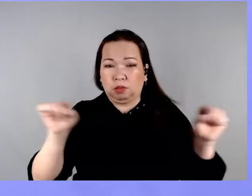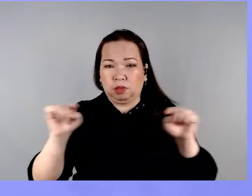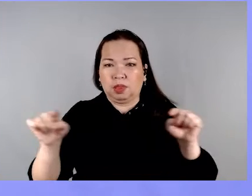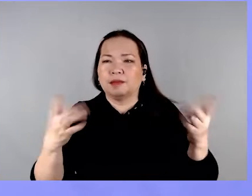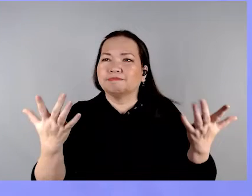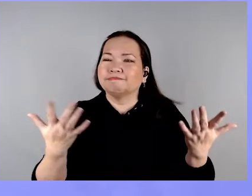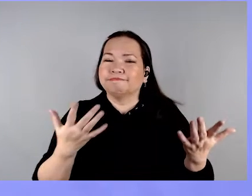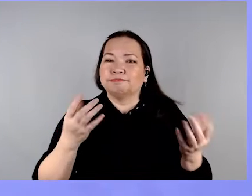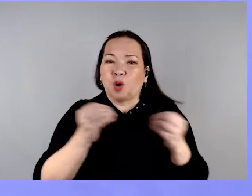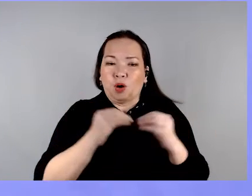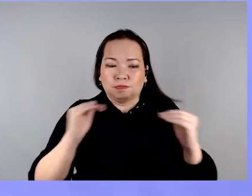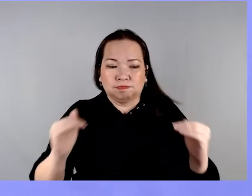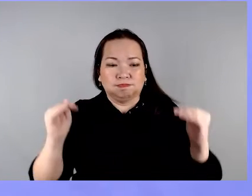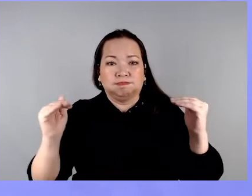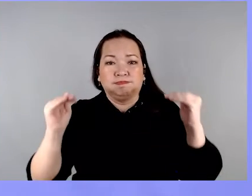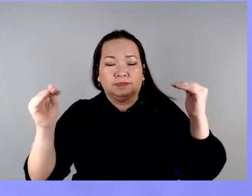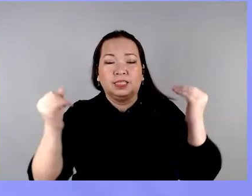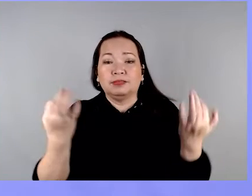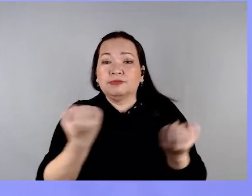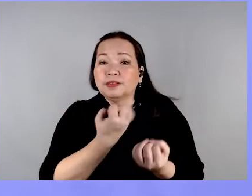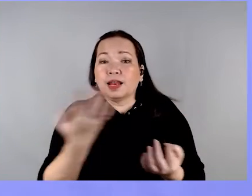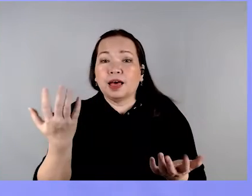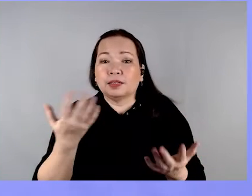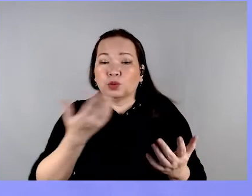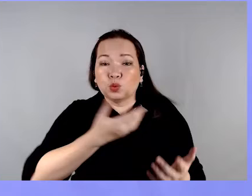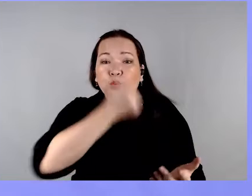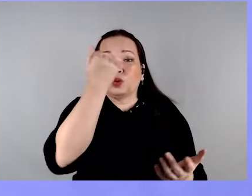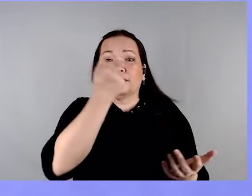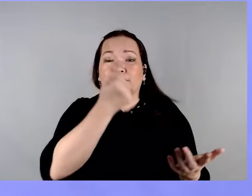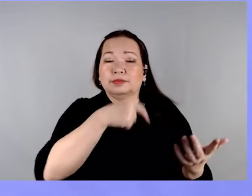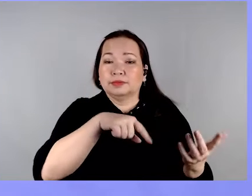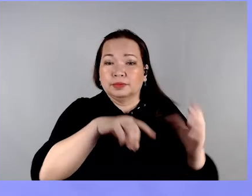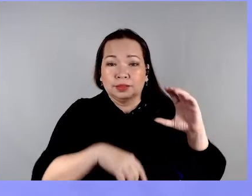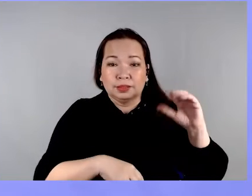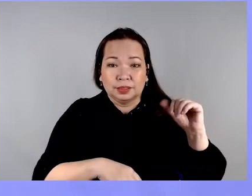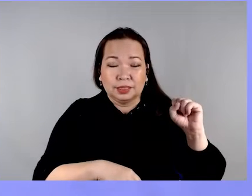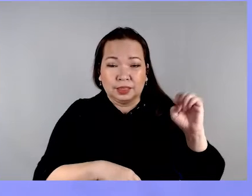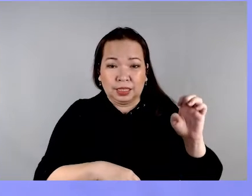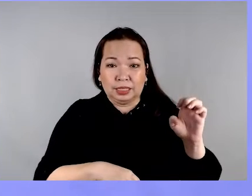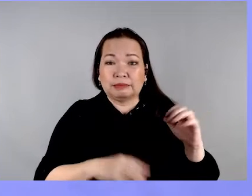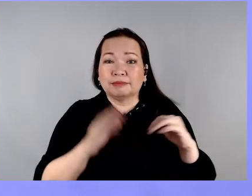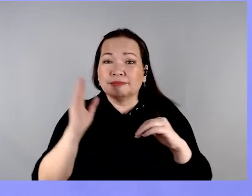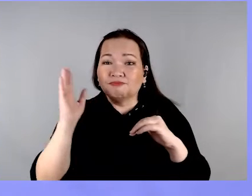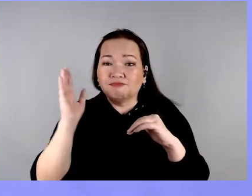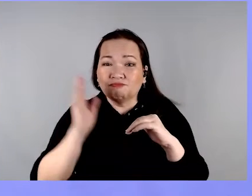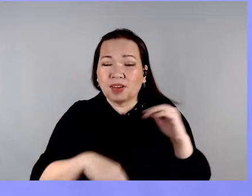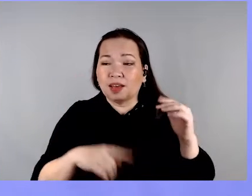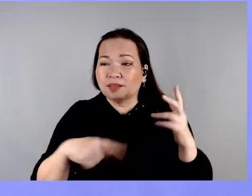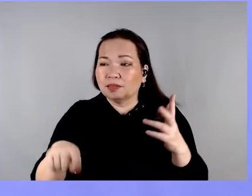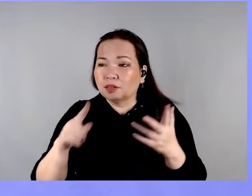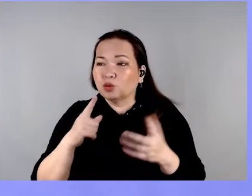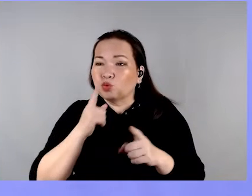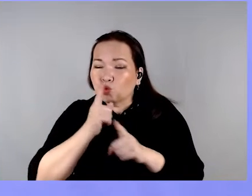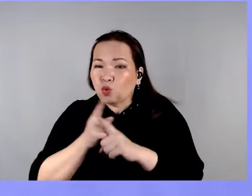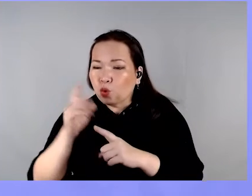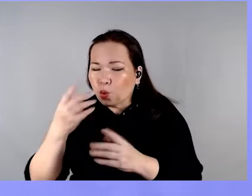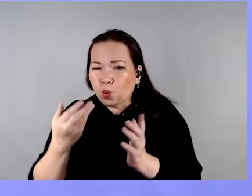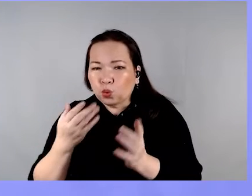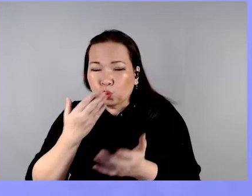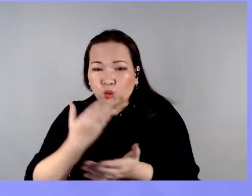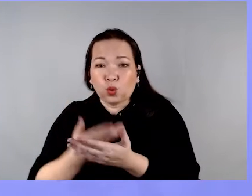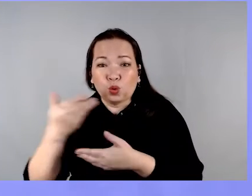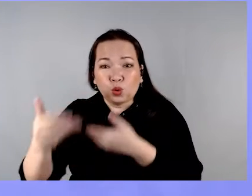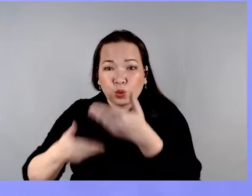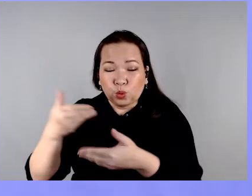base incentives on the quantity of cases won rather than their contributions in seeking the truth to each of the cases